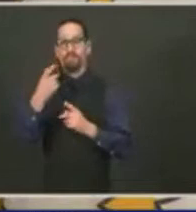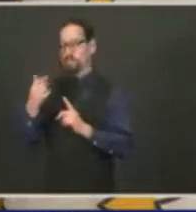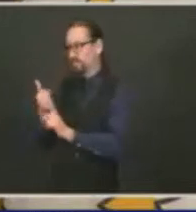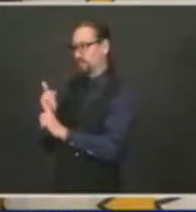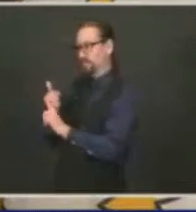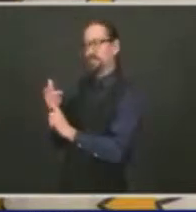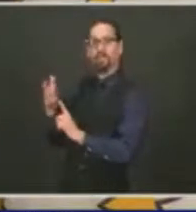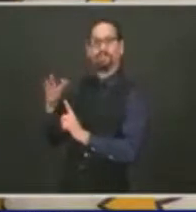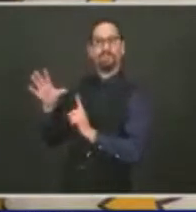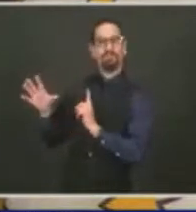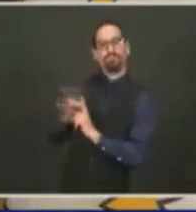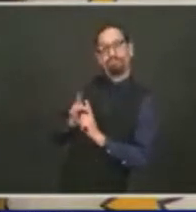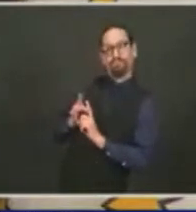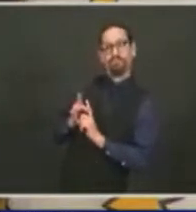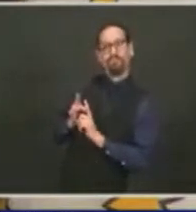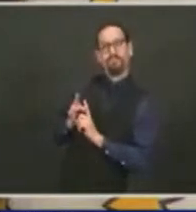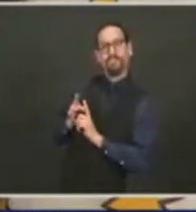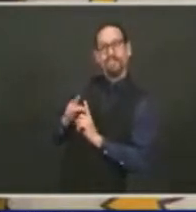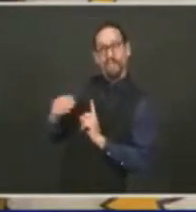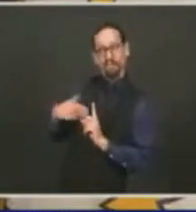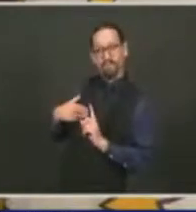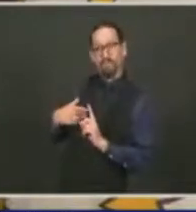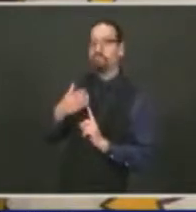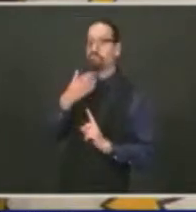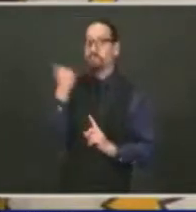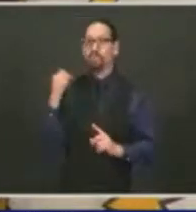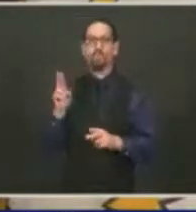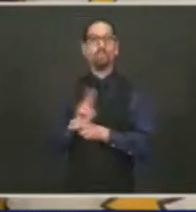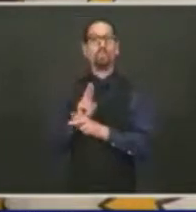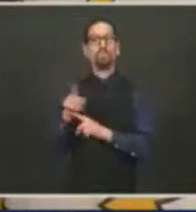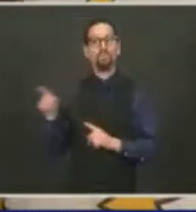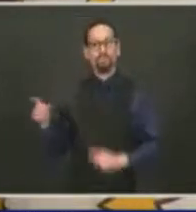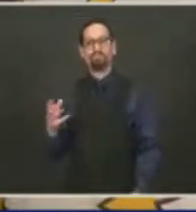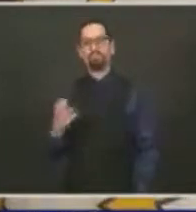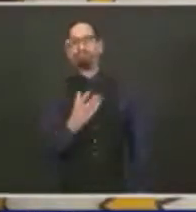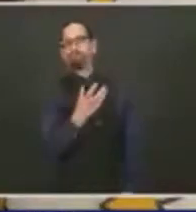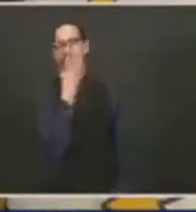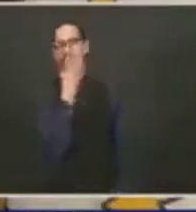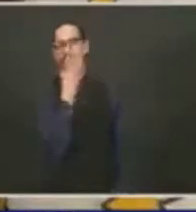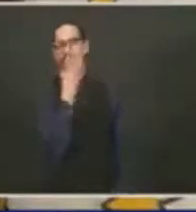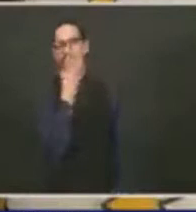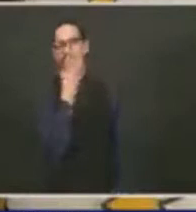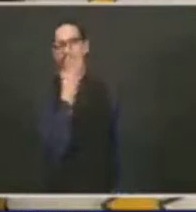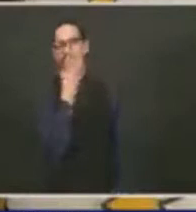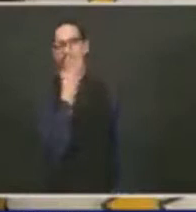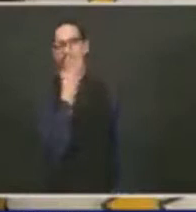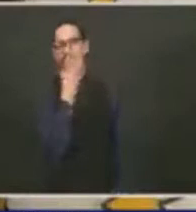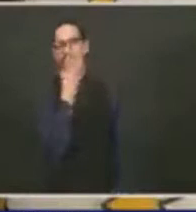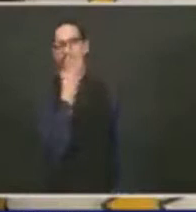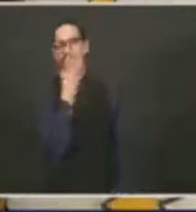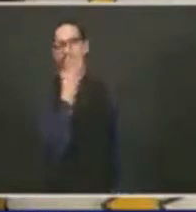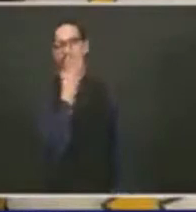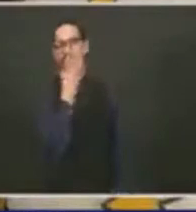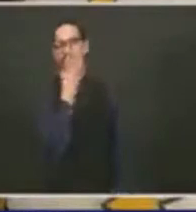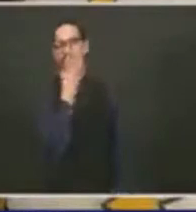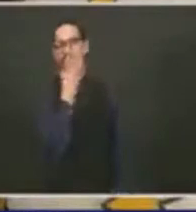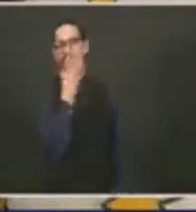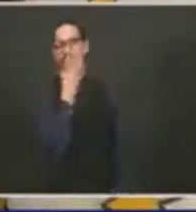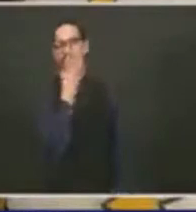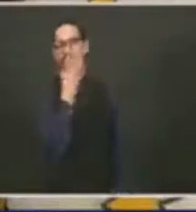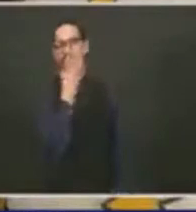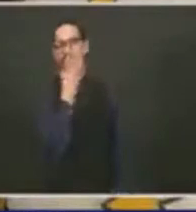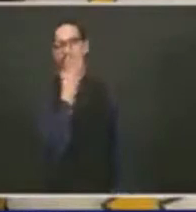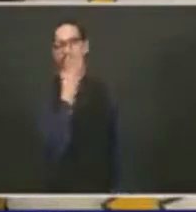point, this would be a good thing for the person who has COVID to wear if they can, if they're comfortable wearing one, for the family to wear as